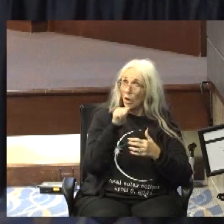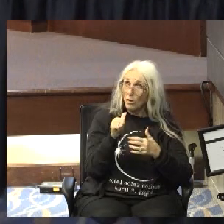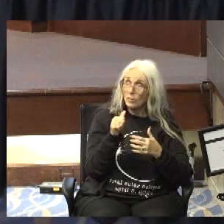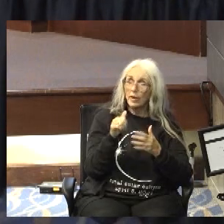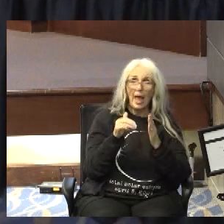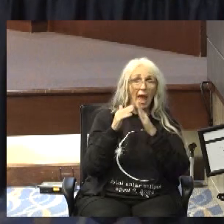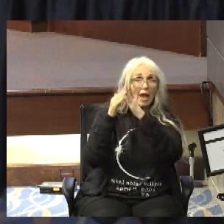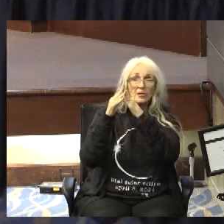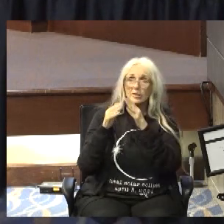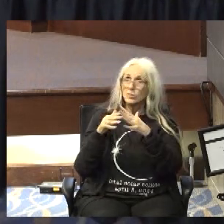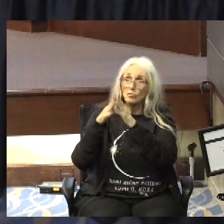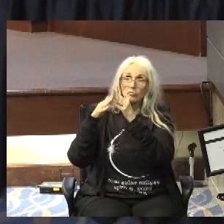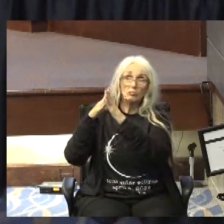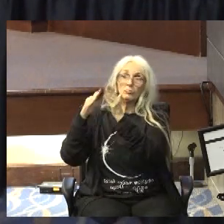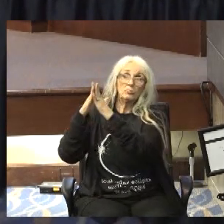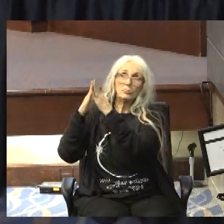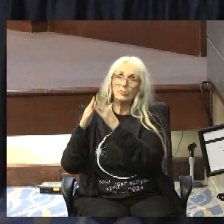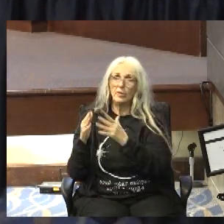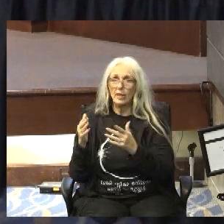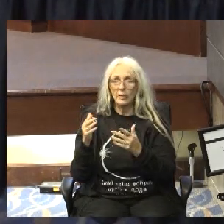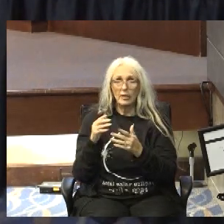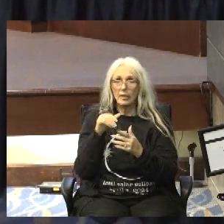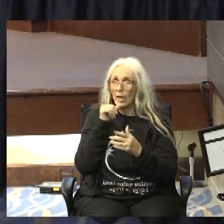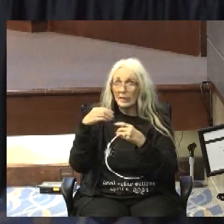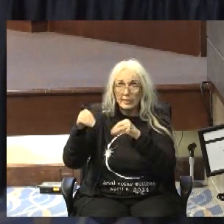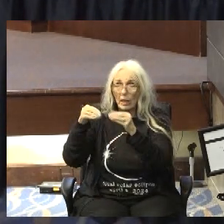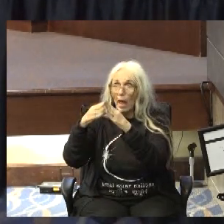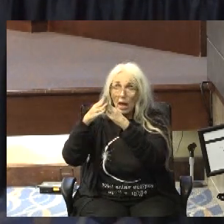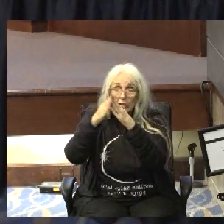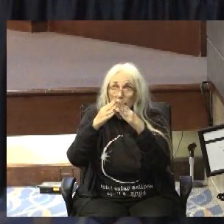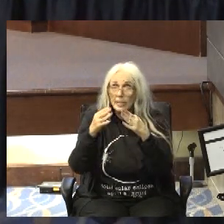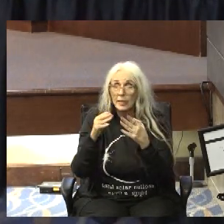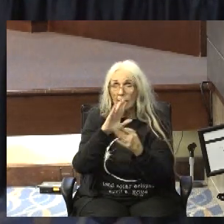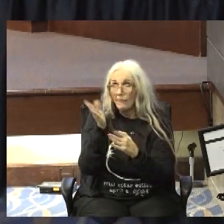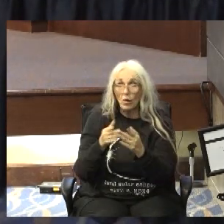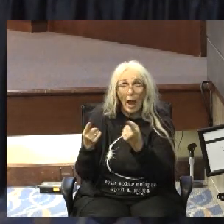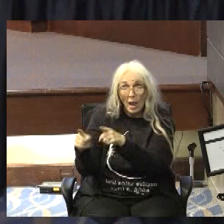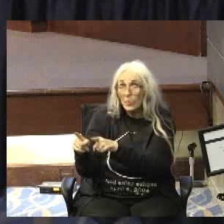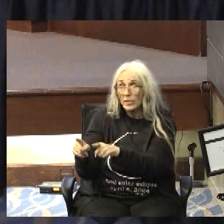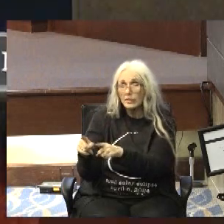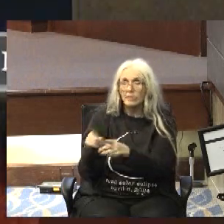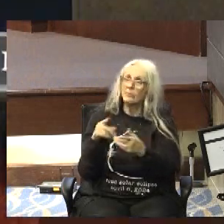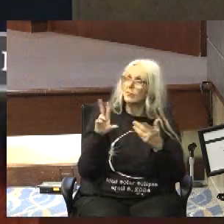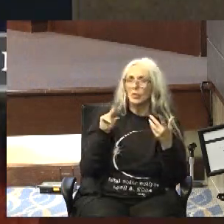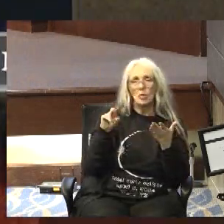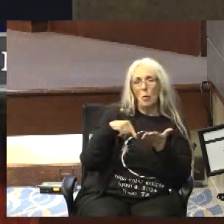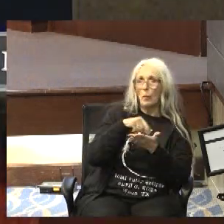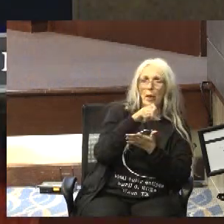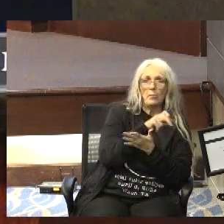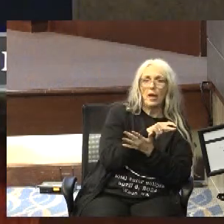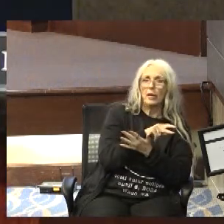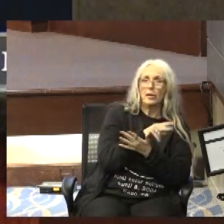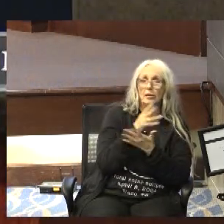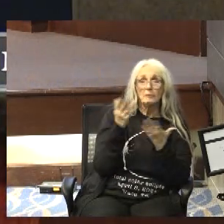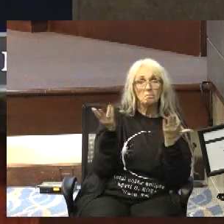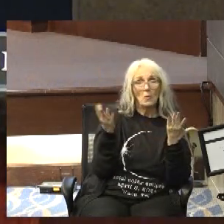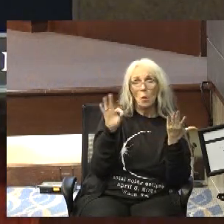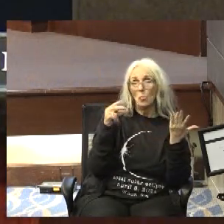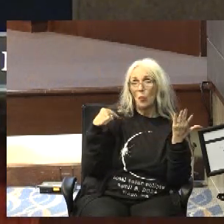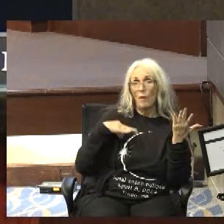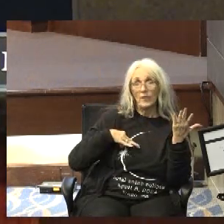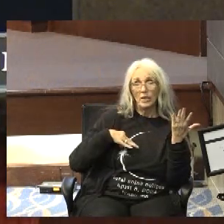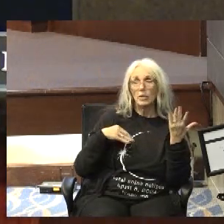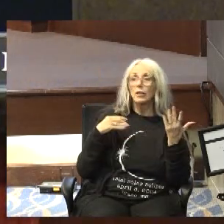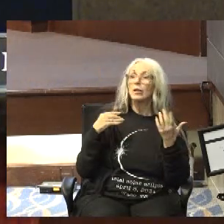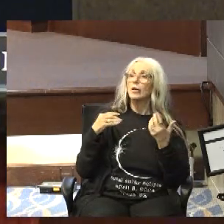houses aren't absorbed and the construction activity doesn't actually materialize. That's good. Go ahead. I was like, go deeper on that as